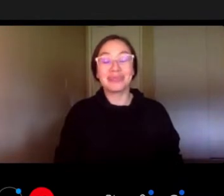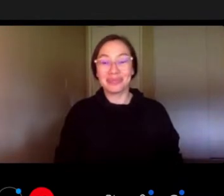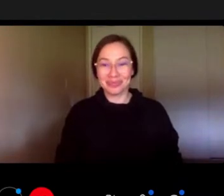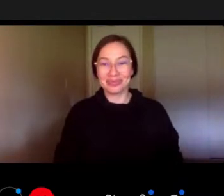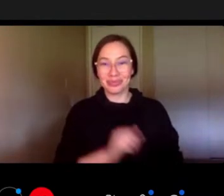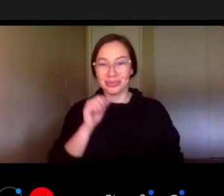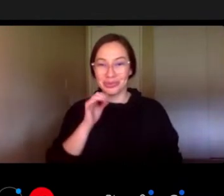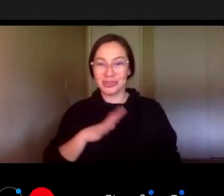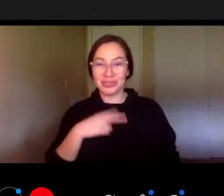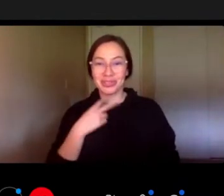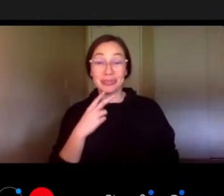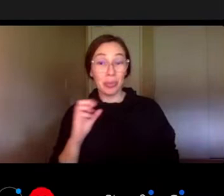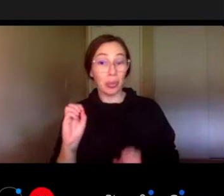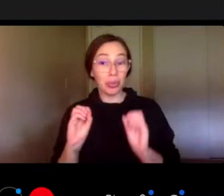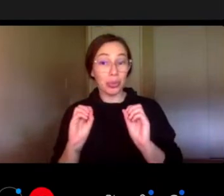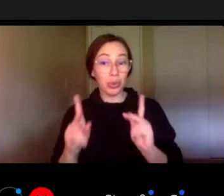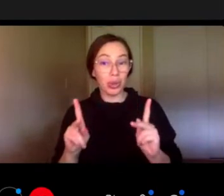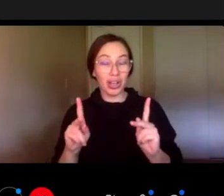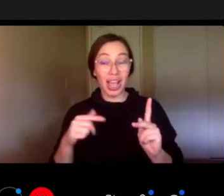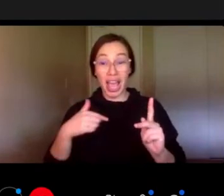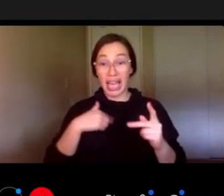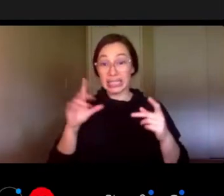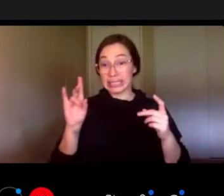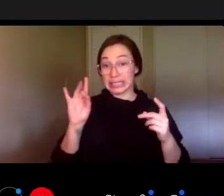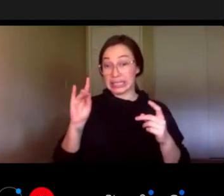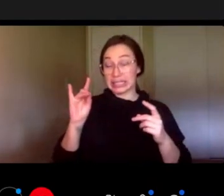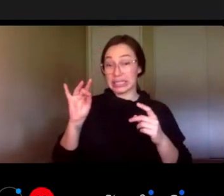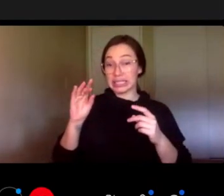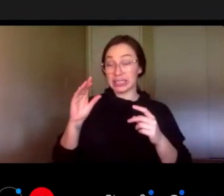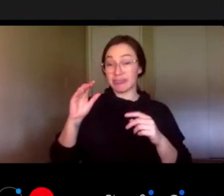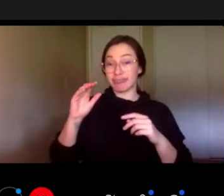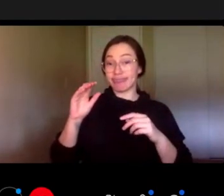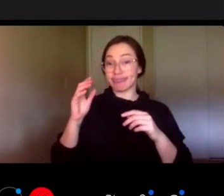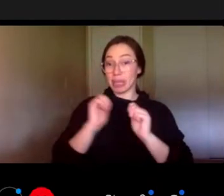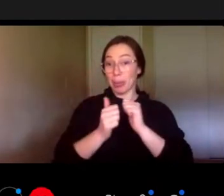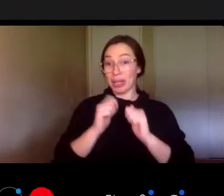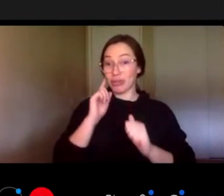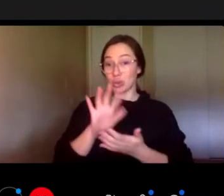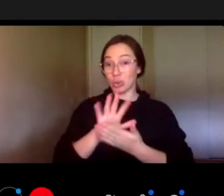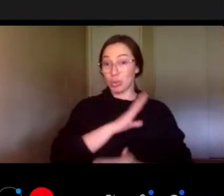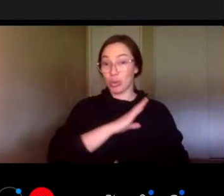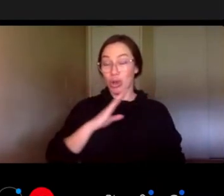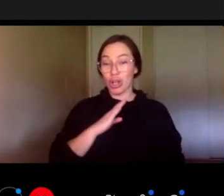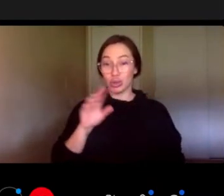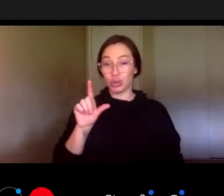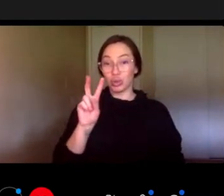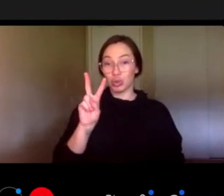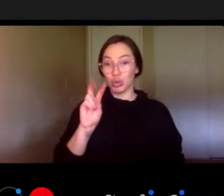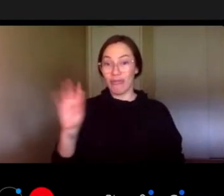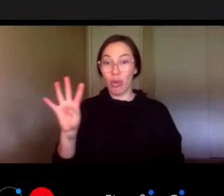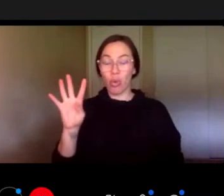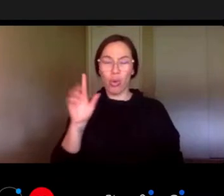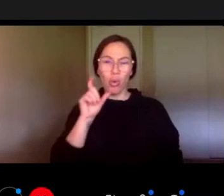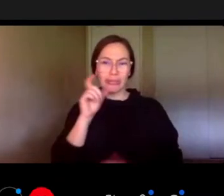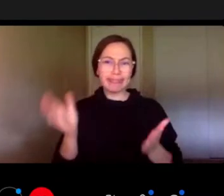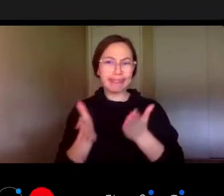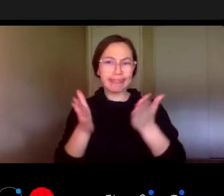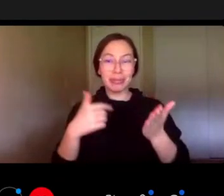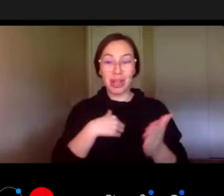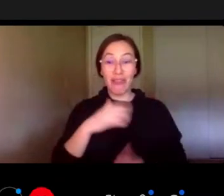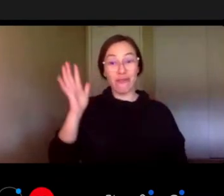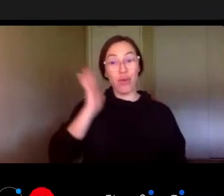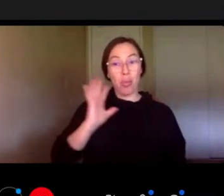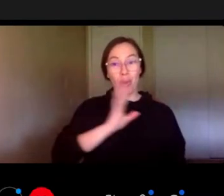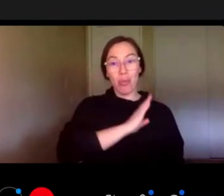Okay, so I ran for school board in 2004. I was urged by a former